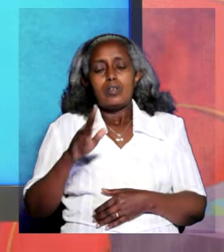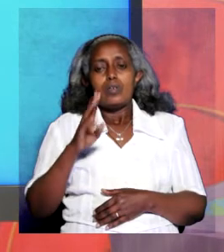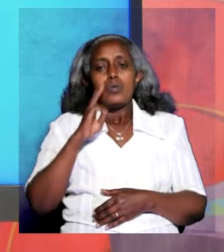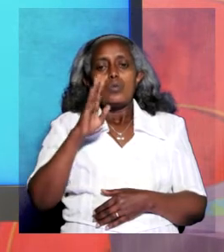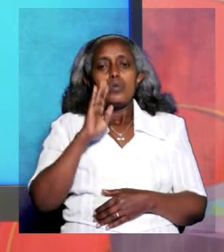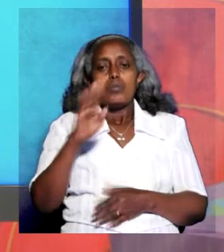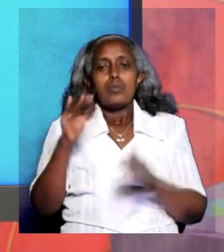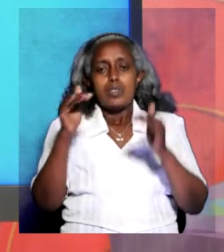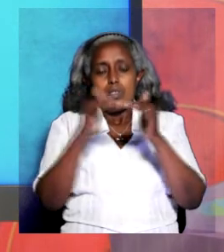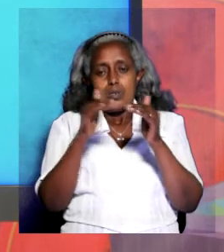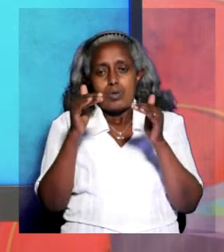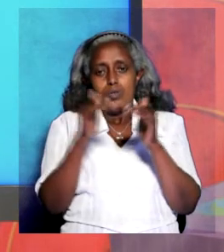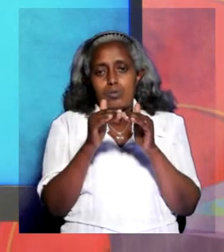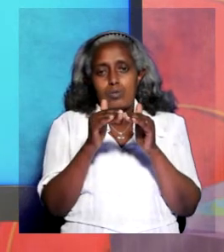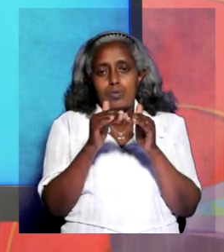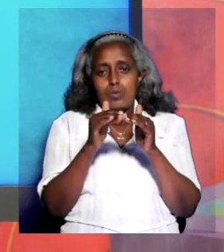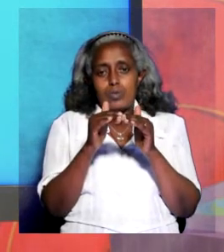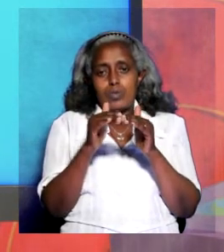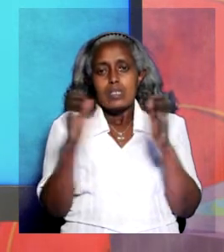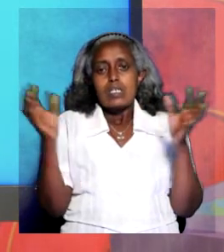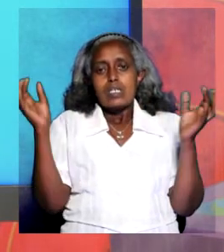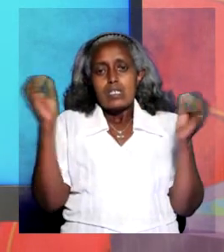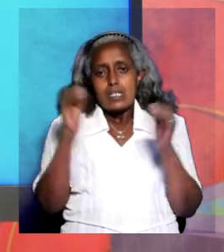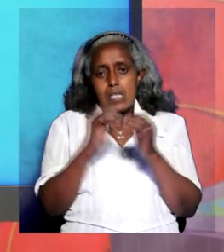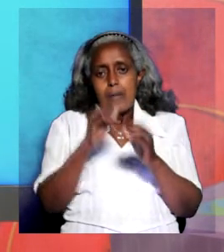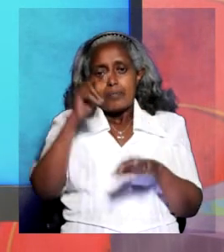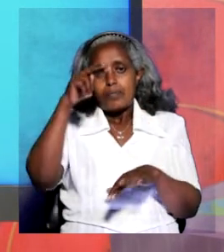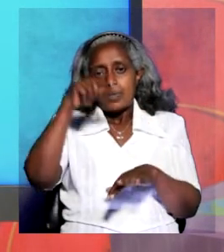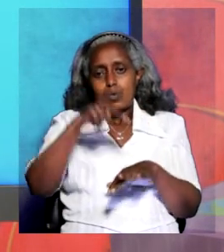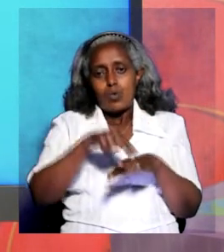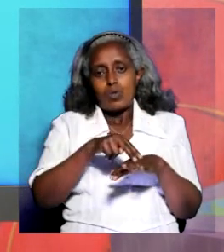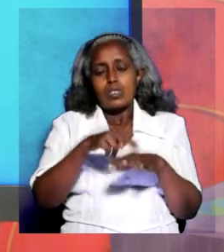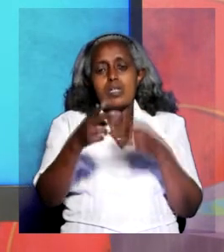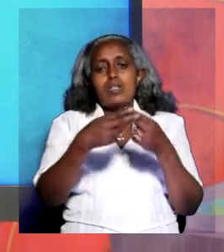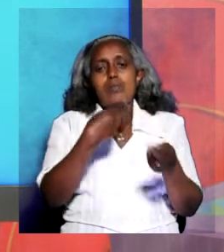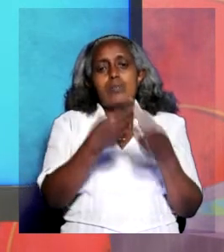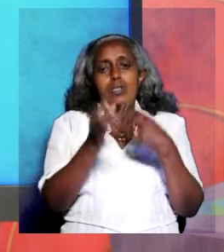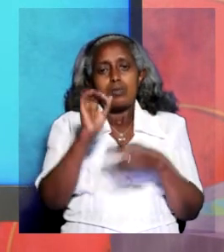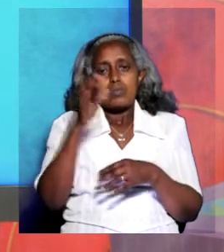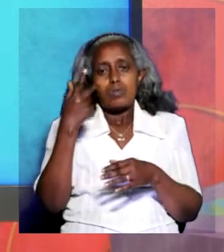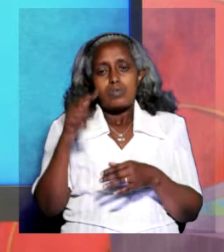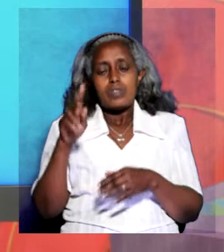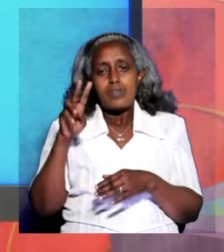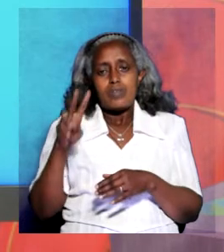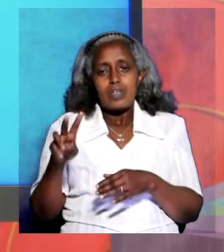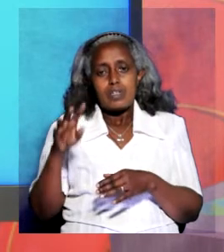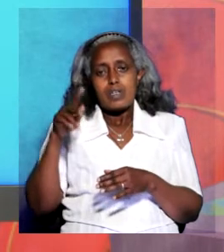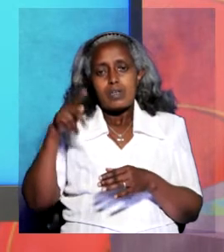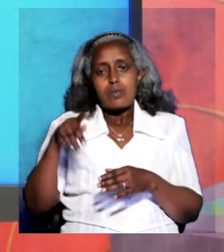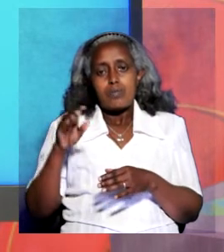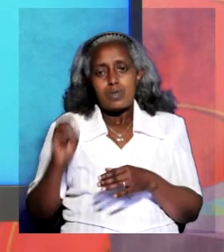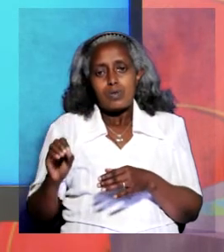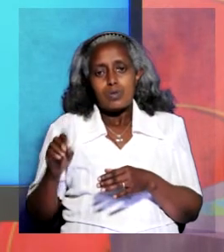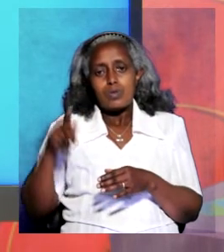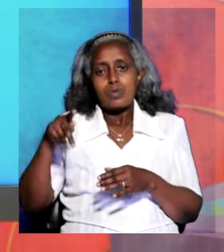will be equal to some constant multiple of the vector P naught